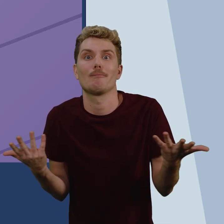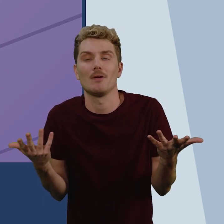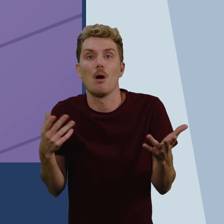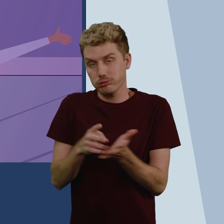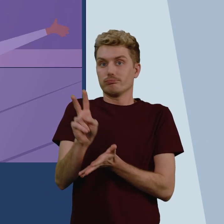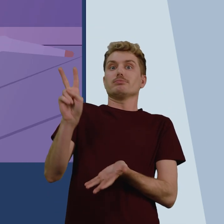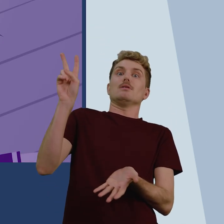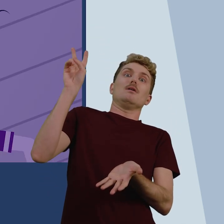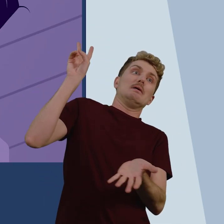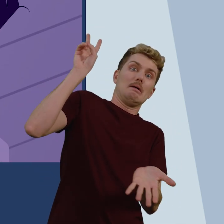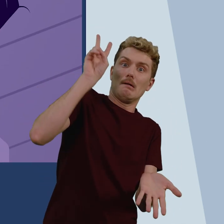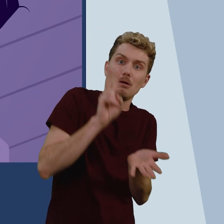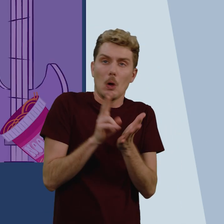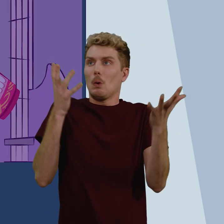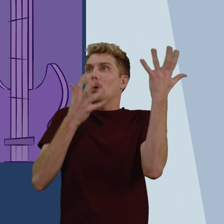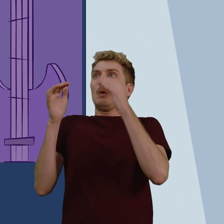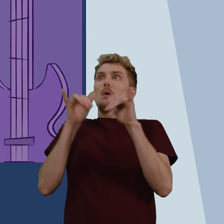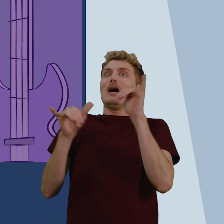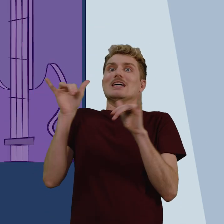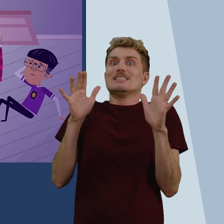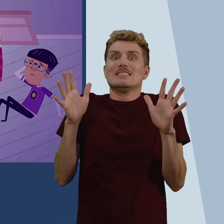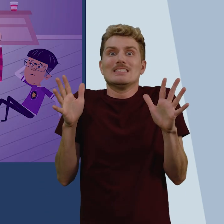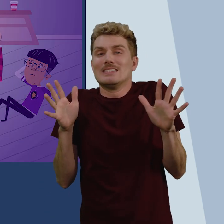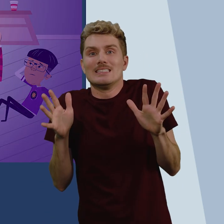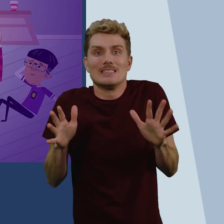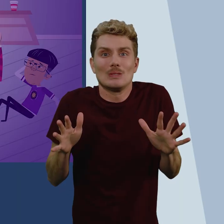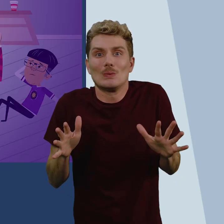all. Whoa! Whoa!